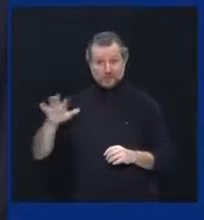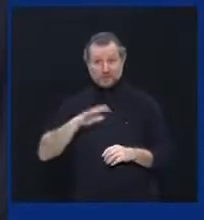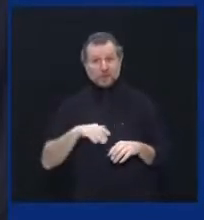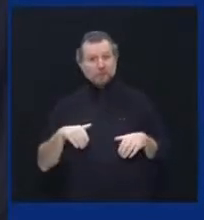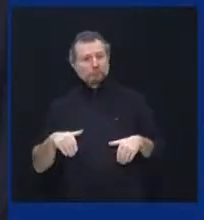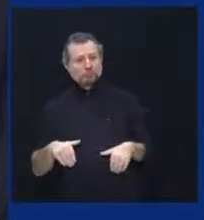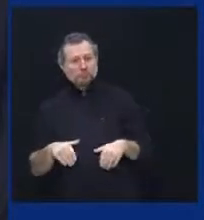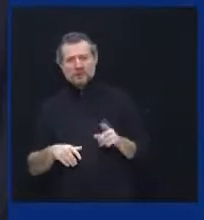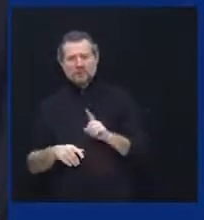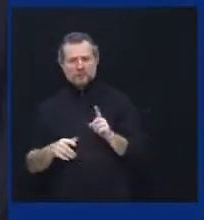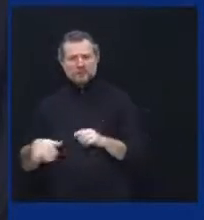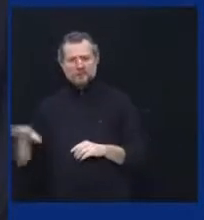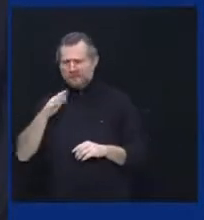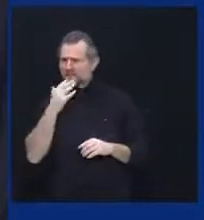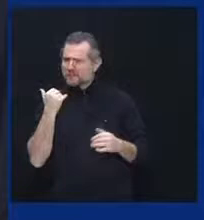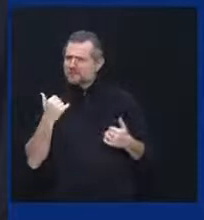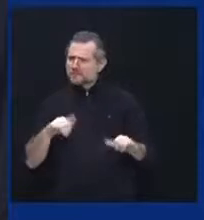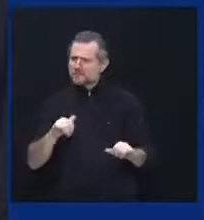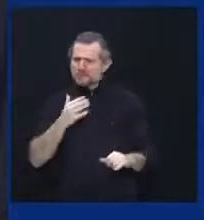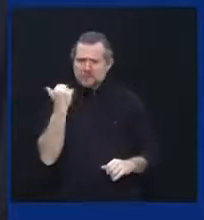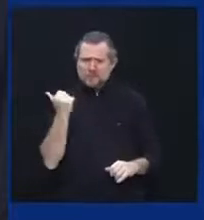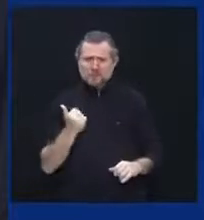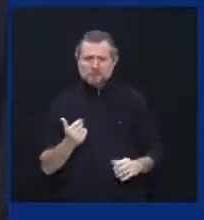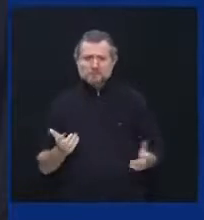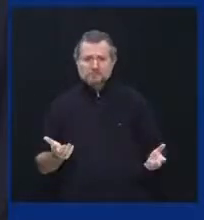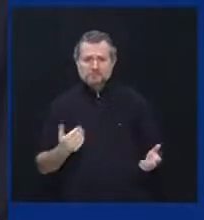they could to prevent it.